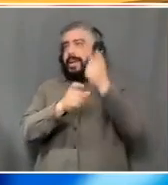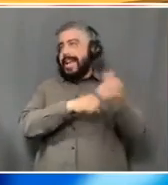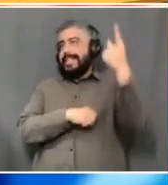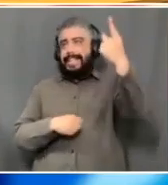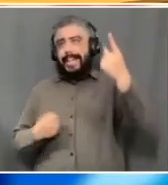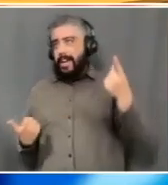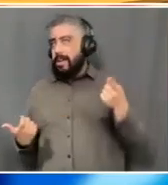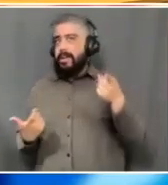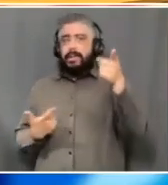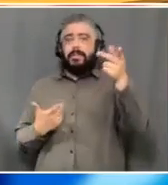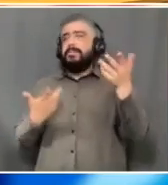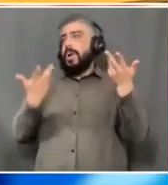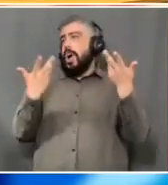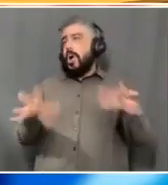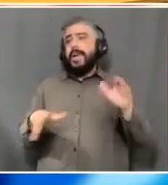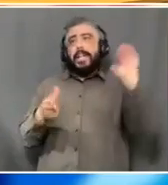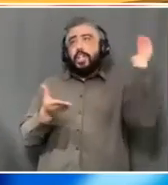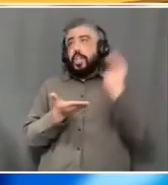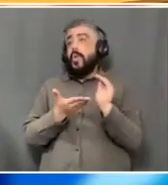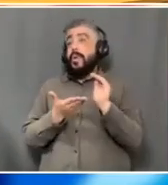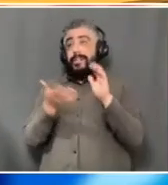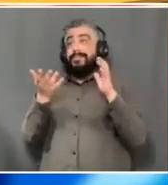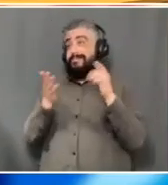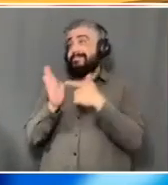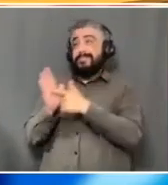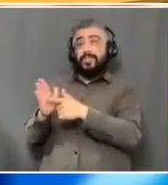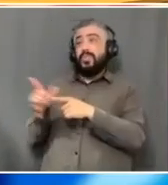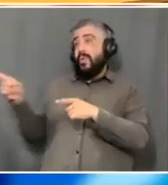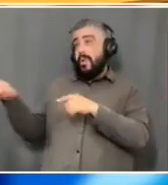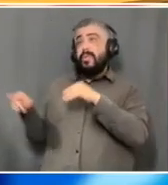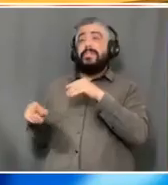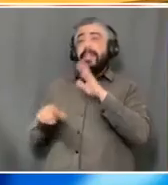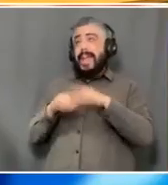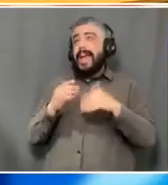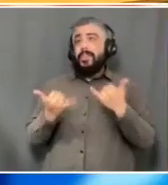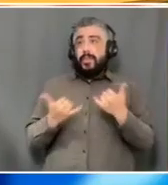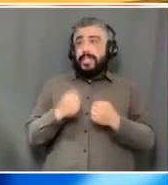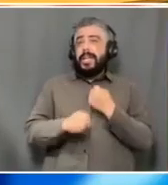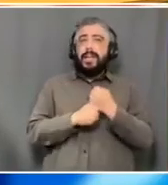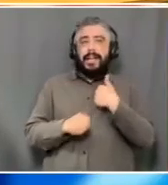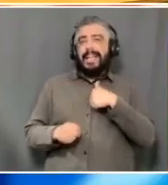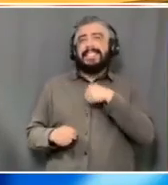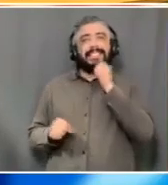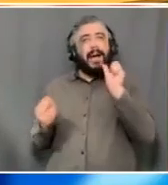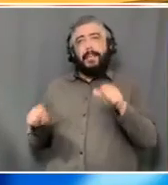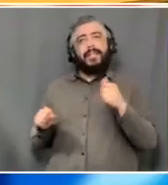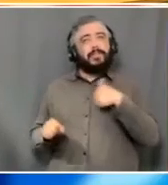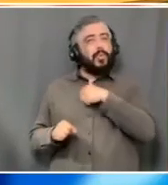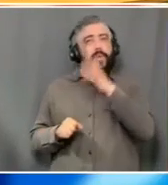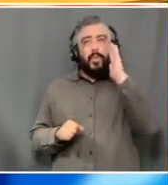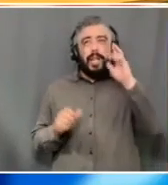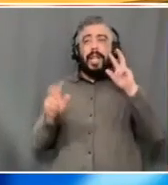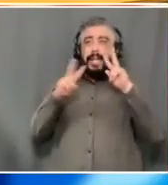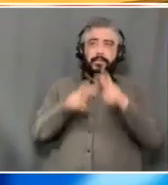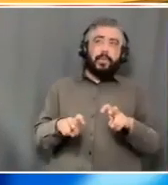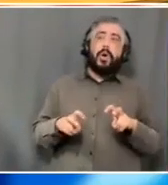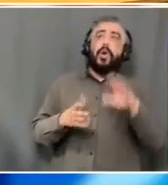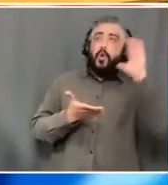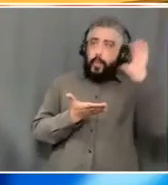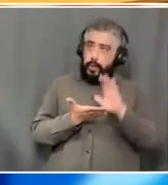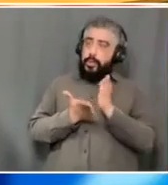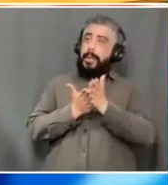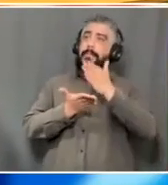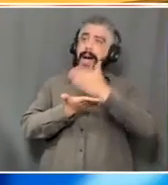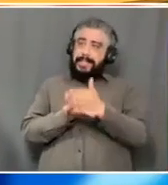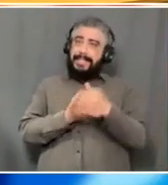already lower, as demonstrated here, than they were in the current year. So I think it's unlikely that we would explore reducing budgets at